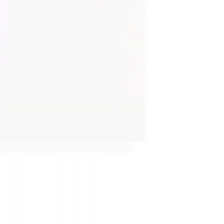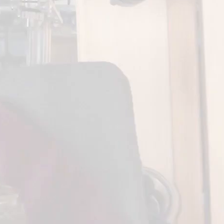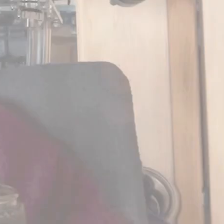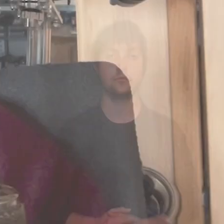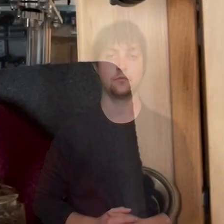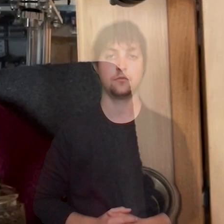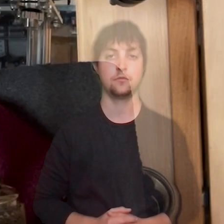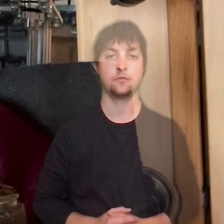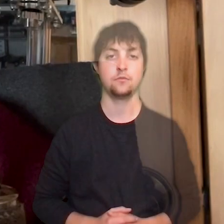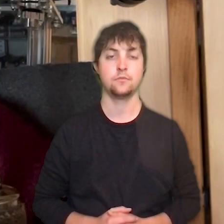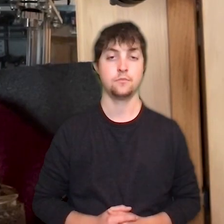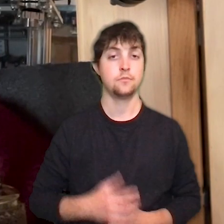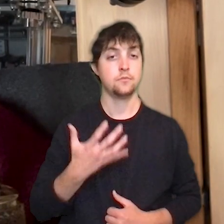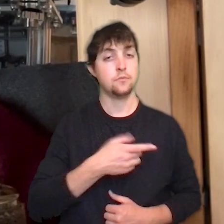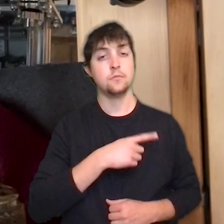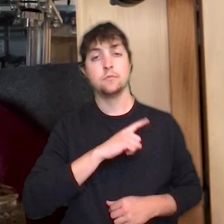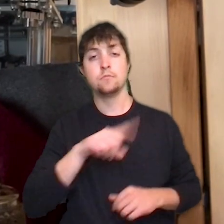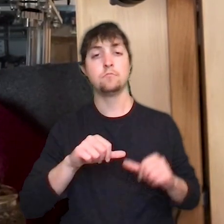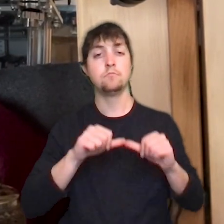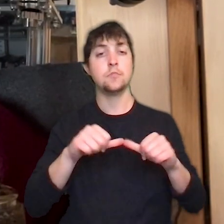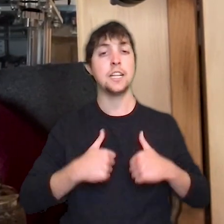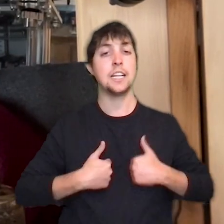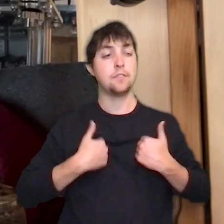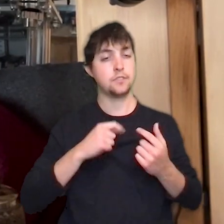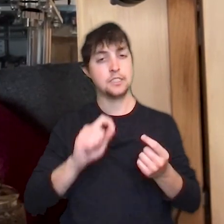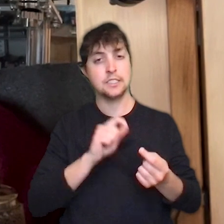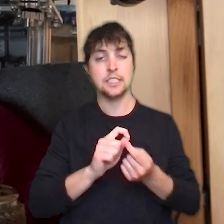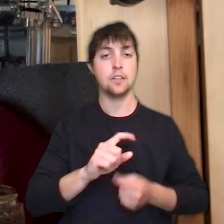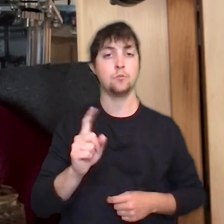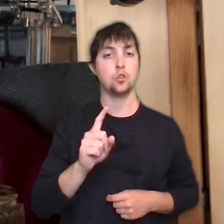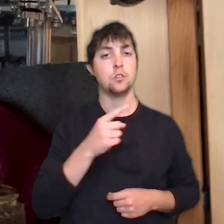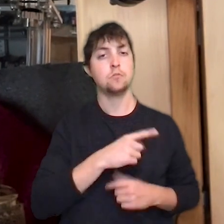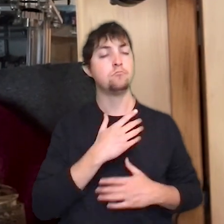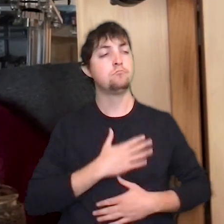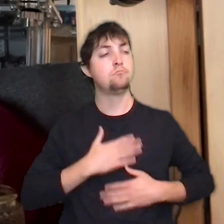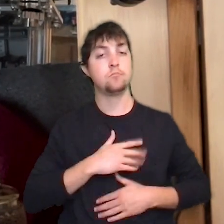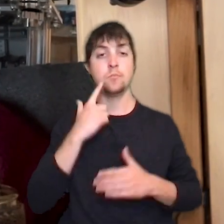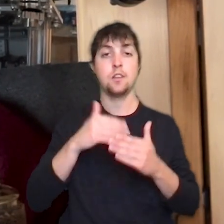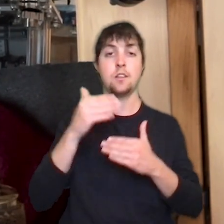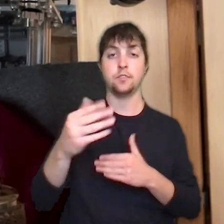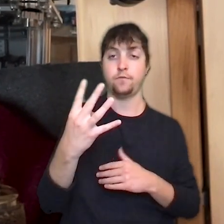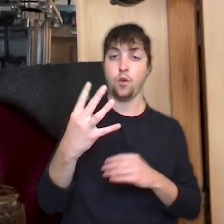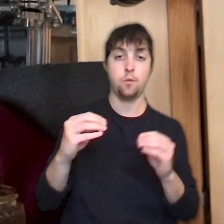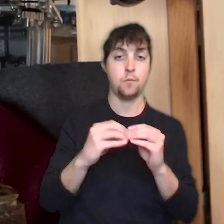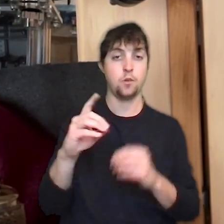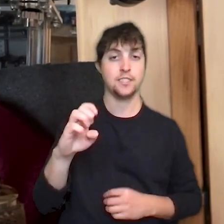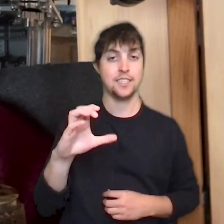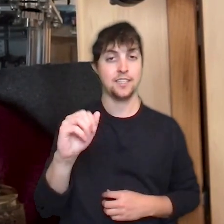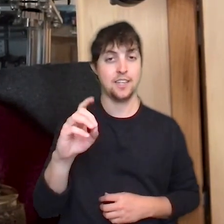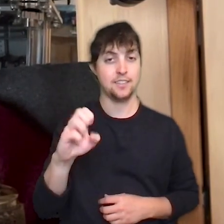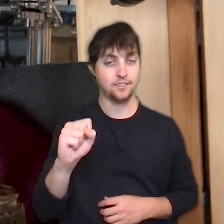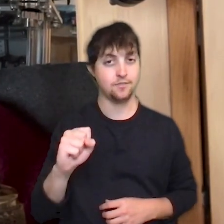Return to Catherine. And went on to live just exactly where he pleased for 4